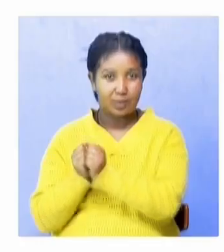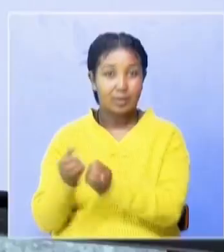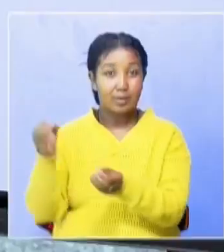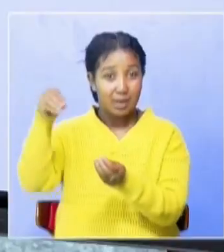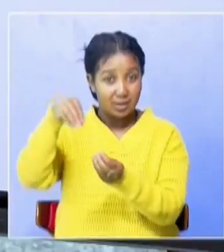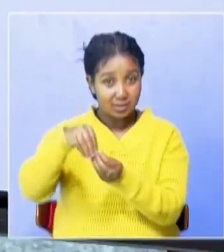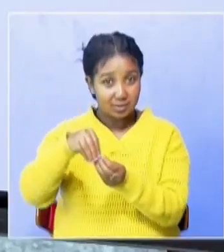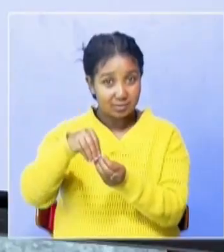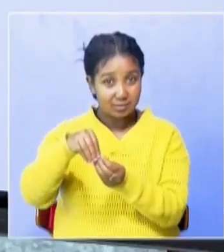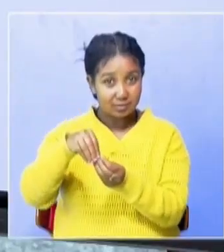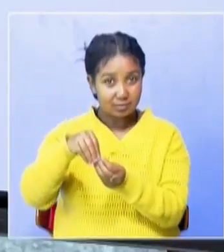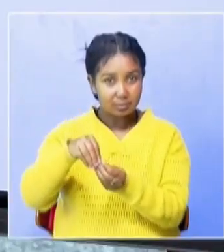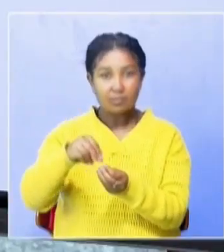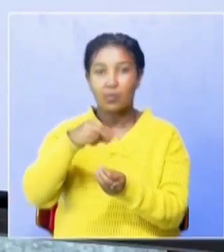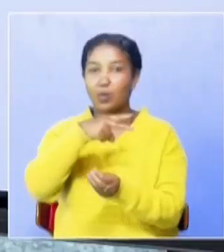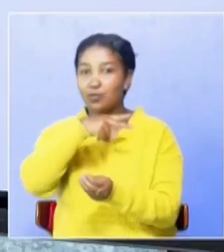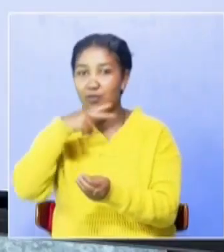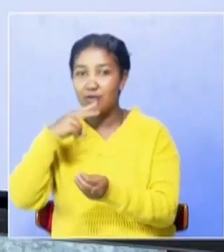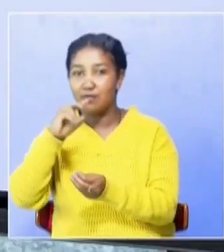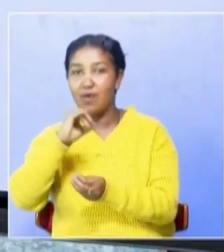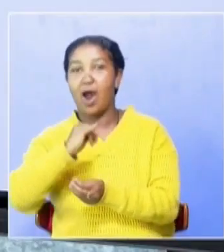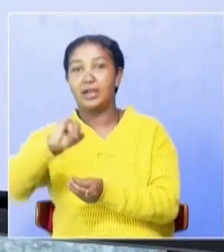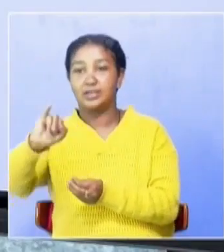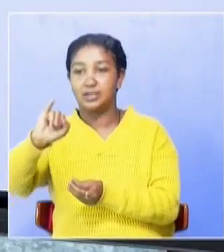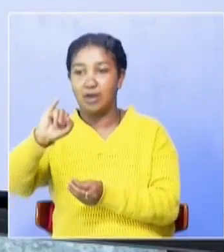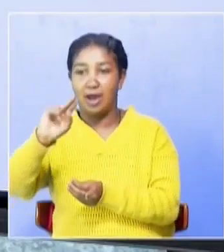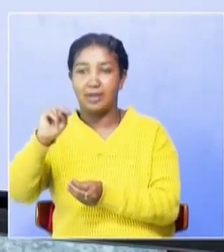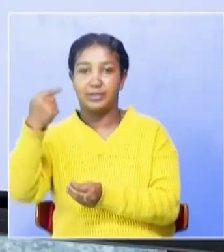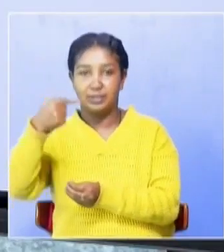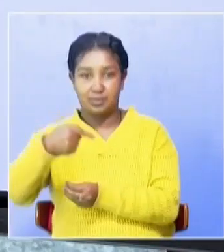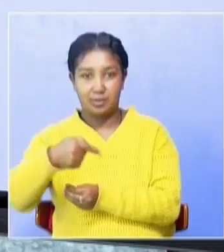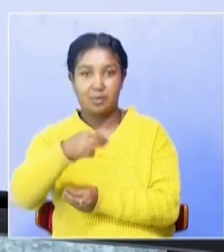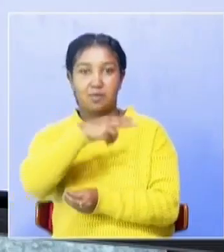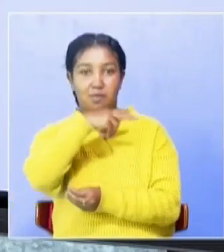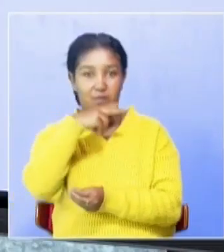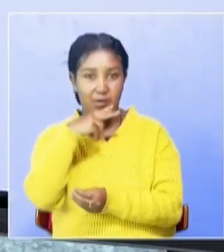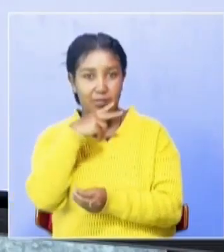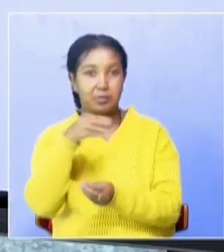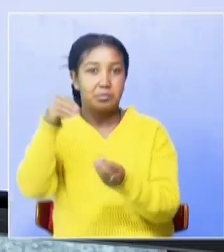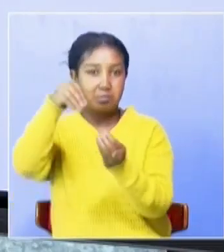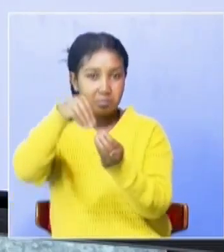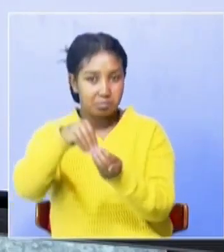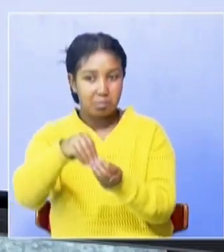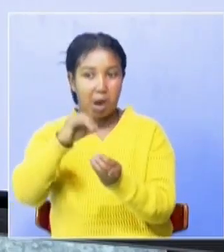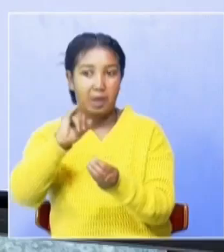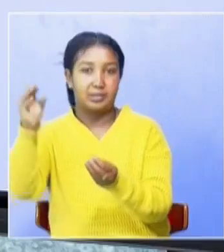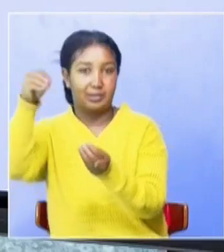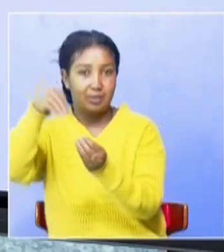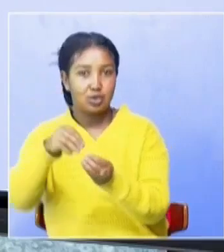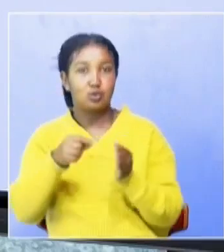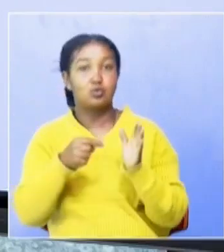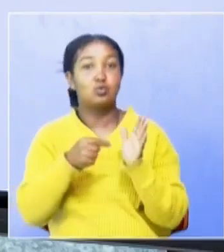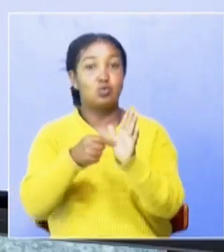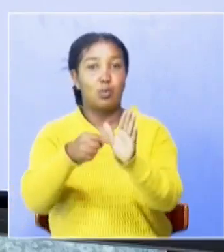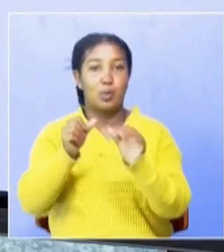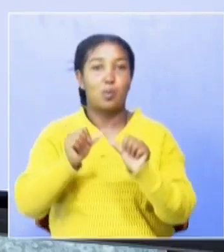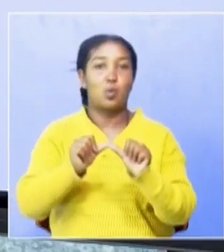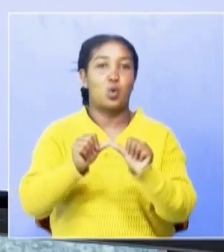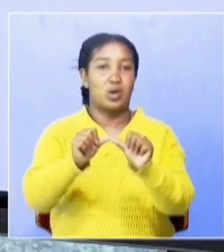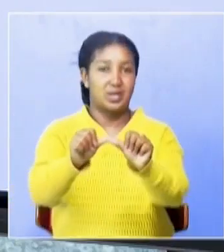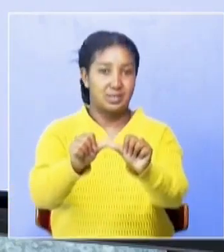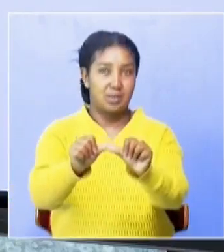Plus verb ing. Verb ing means the verb which takes what? Ing to show progress